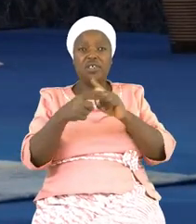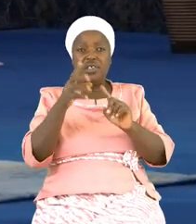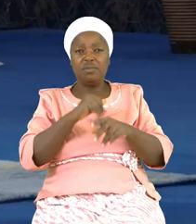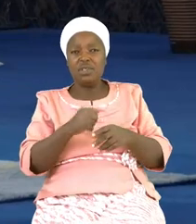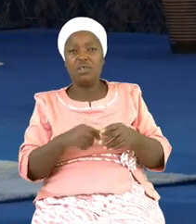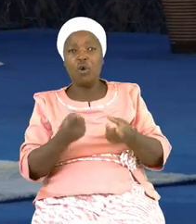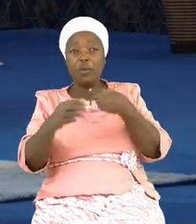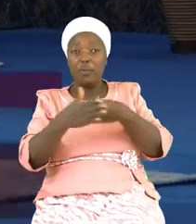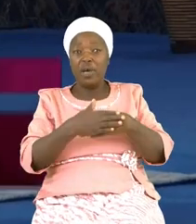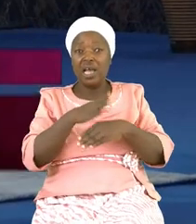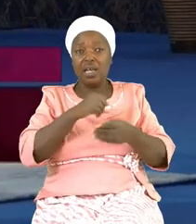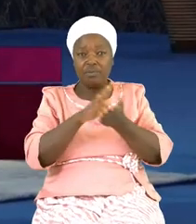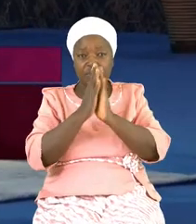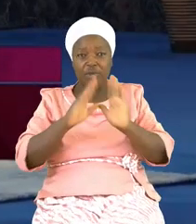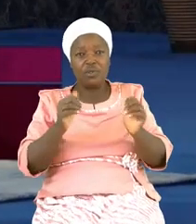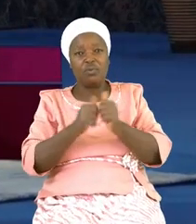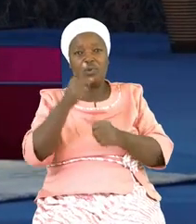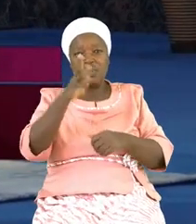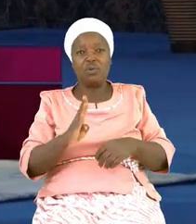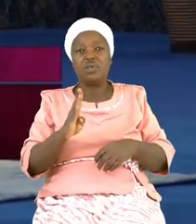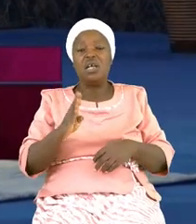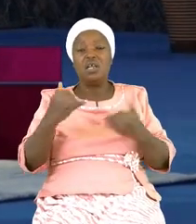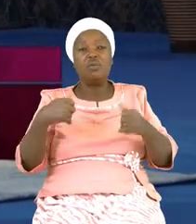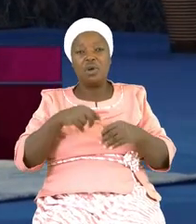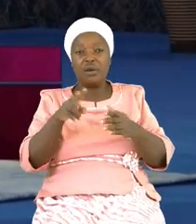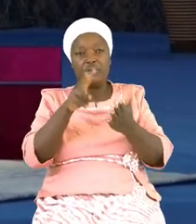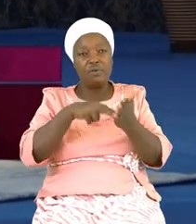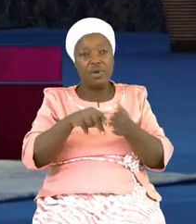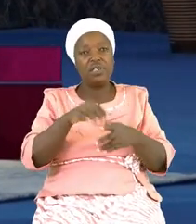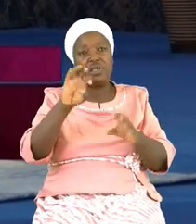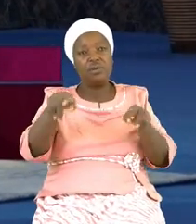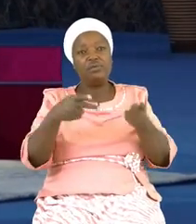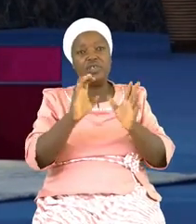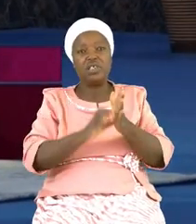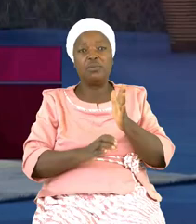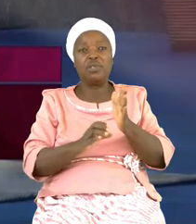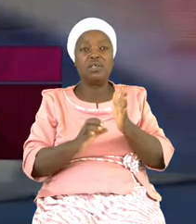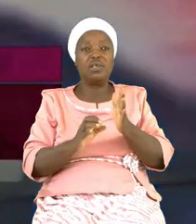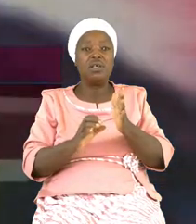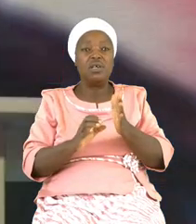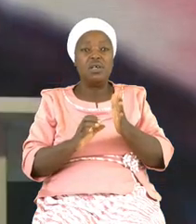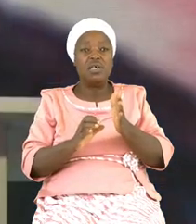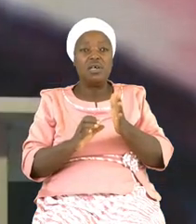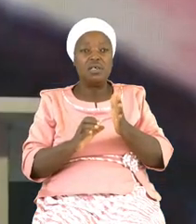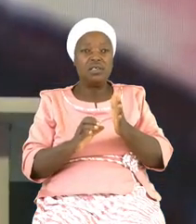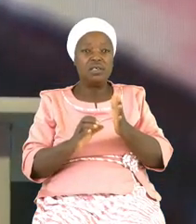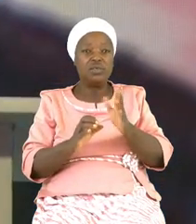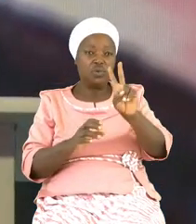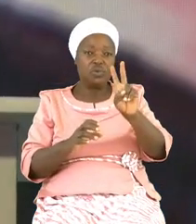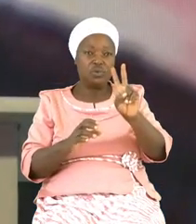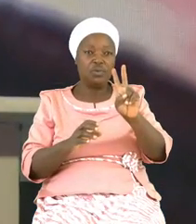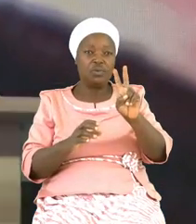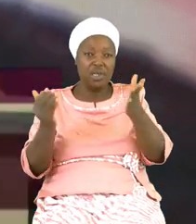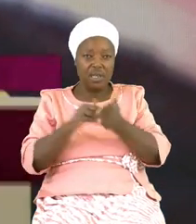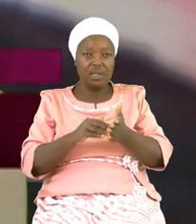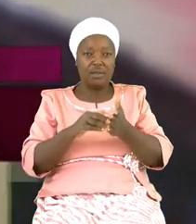peace with God. We have read Ephesians already. Let's look at that again. Chapter 2, verse 14.